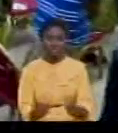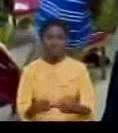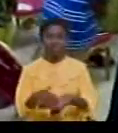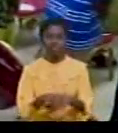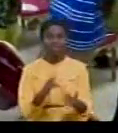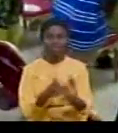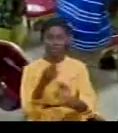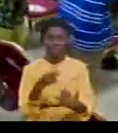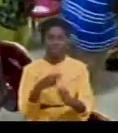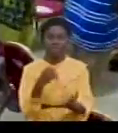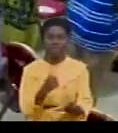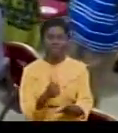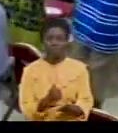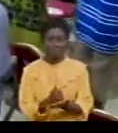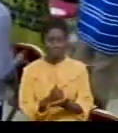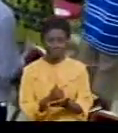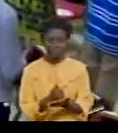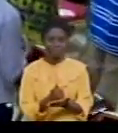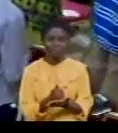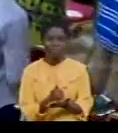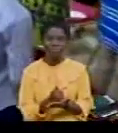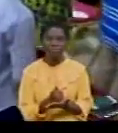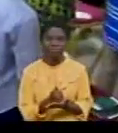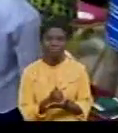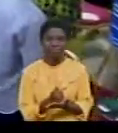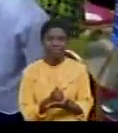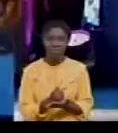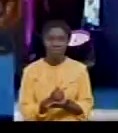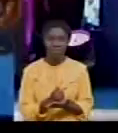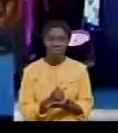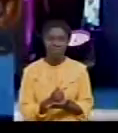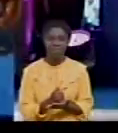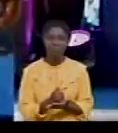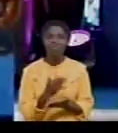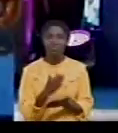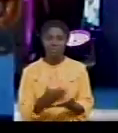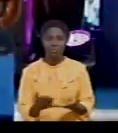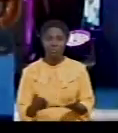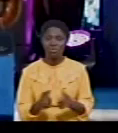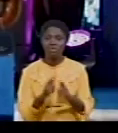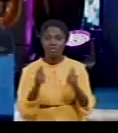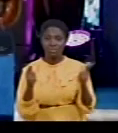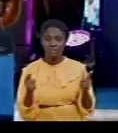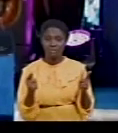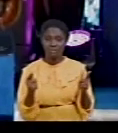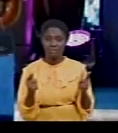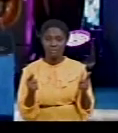in Jesus' name. Something great,